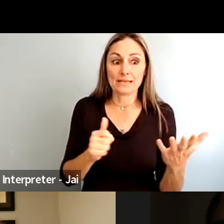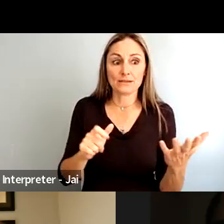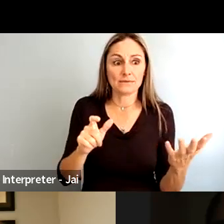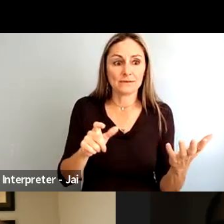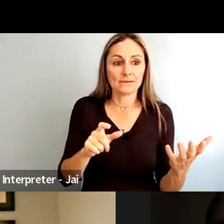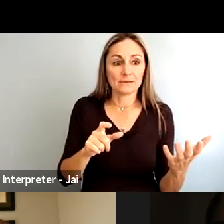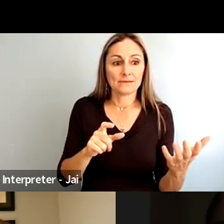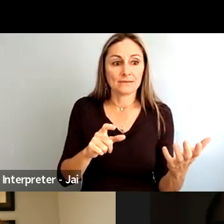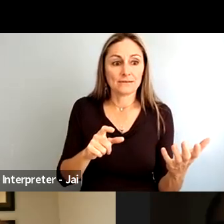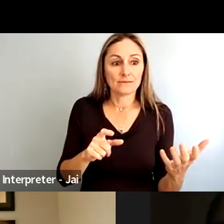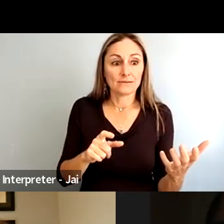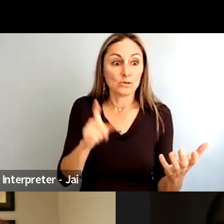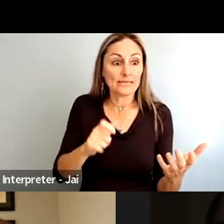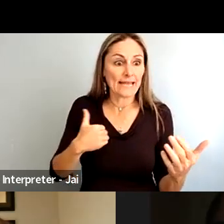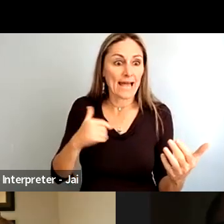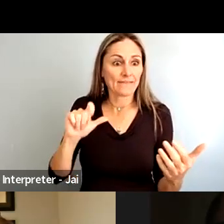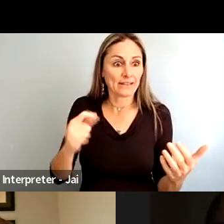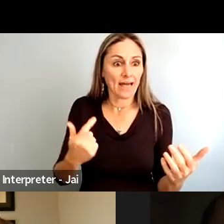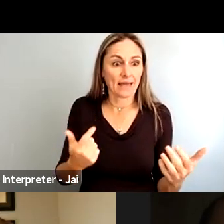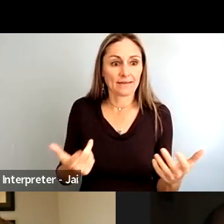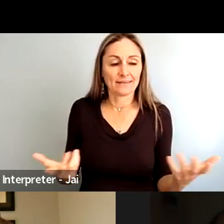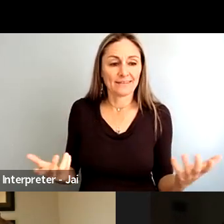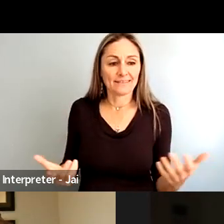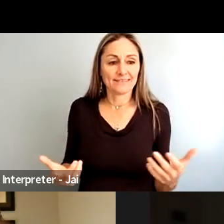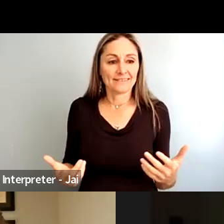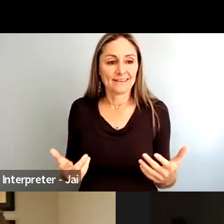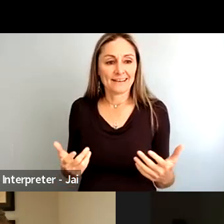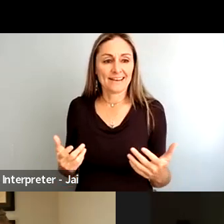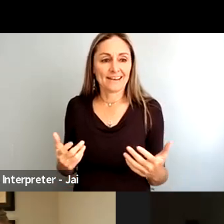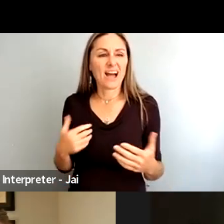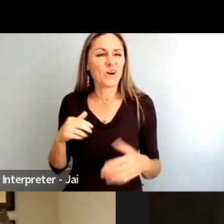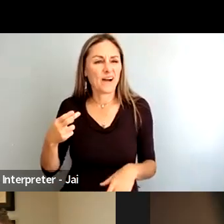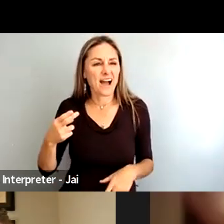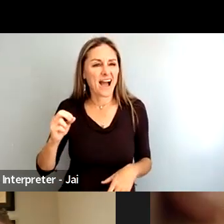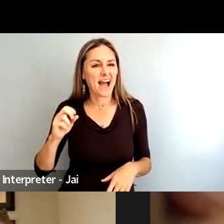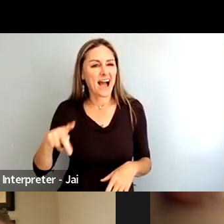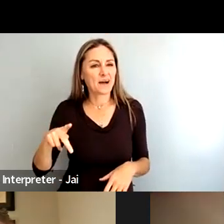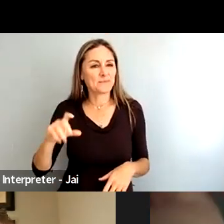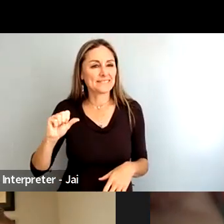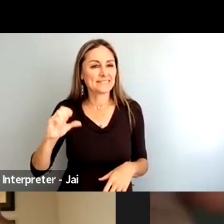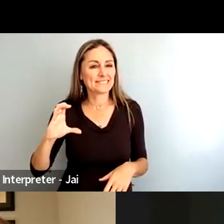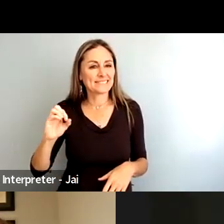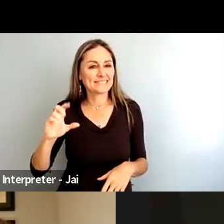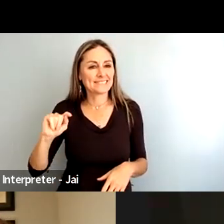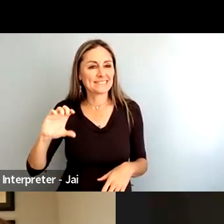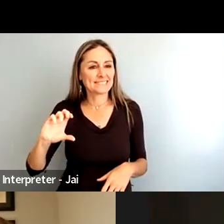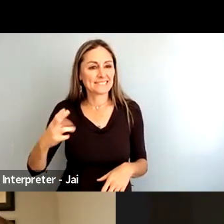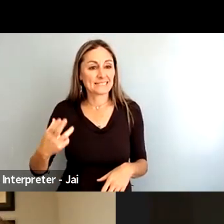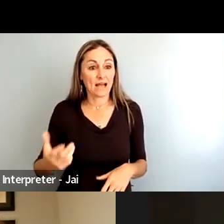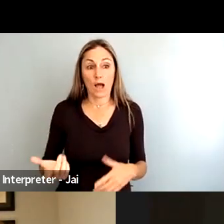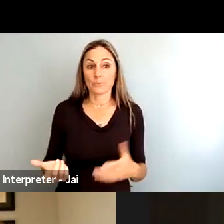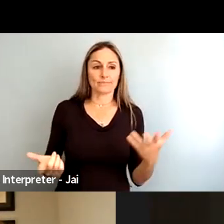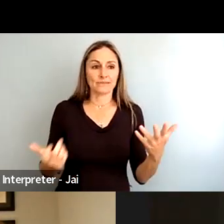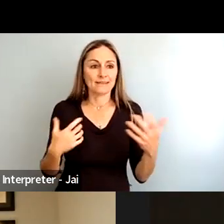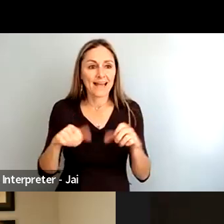a leg in, and hopscotch. If I was good at hopscotch, and I was like, oh gosh, I'd break